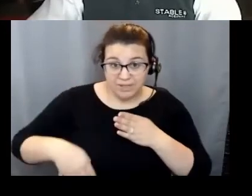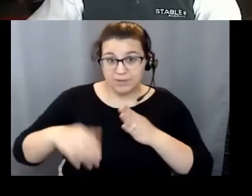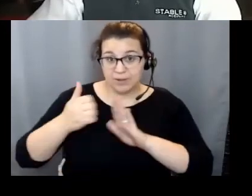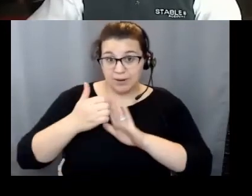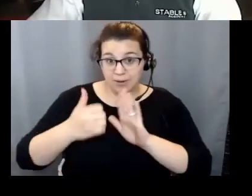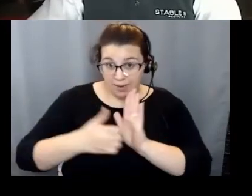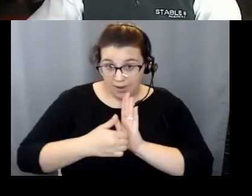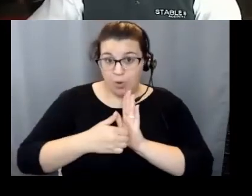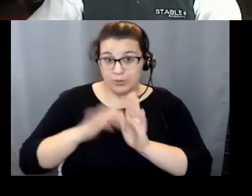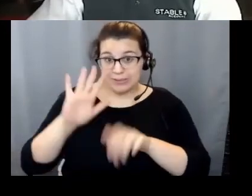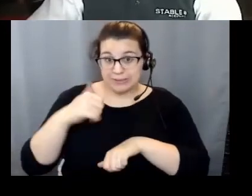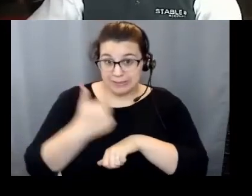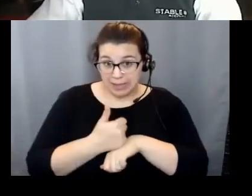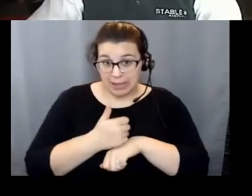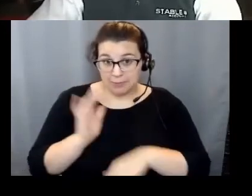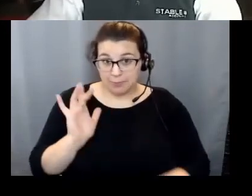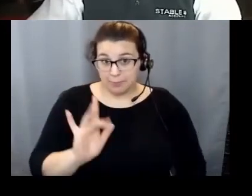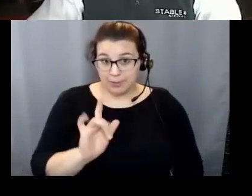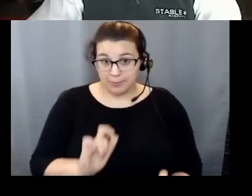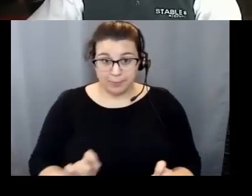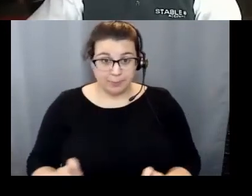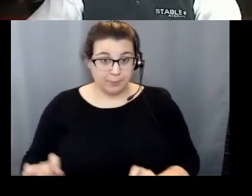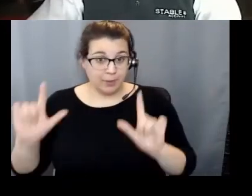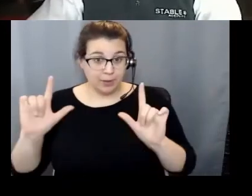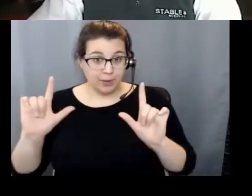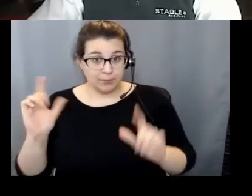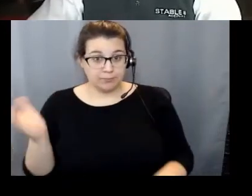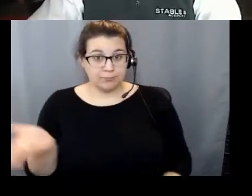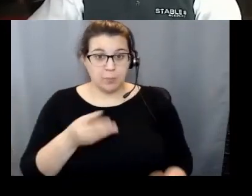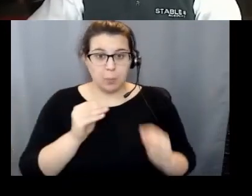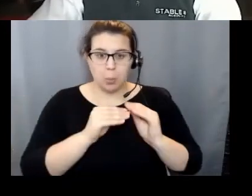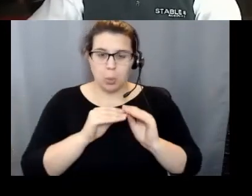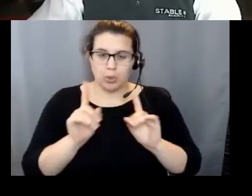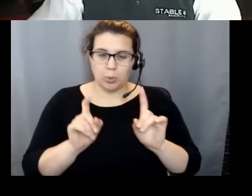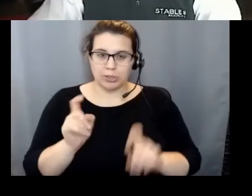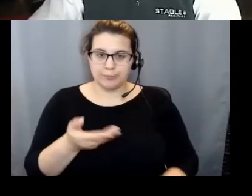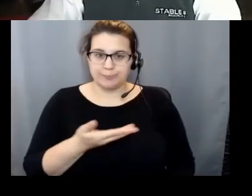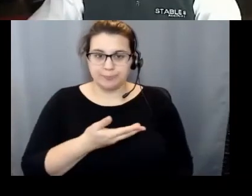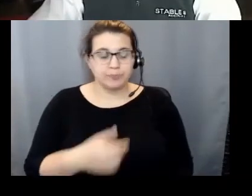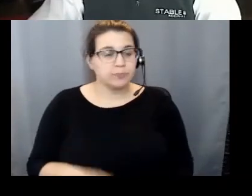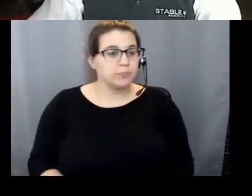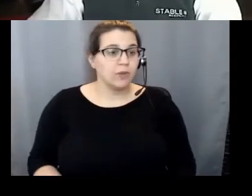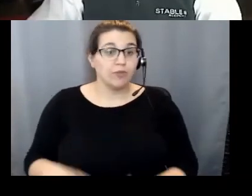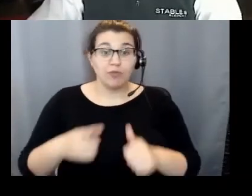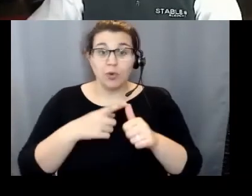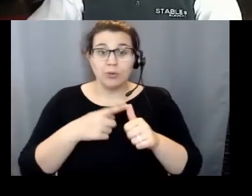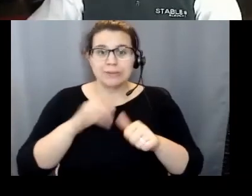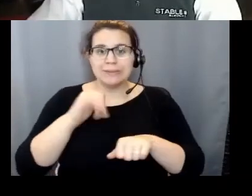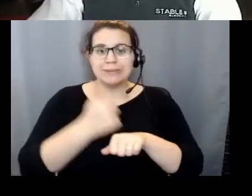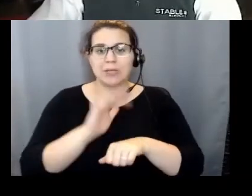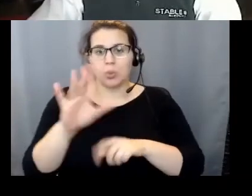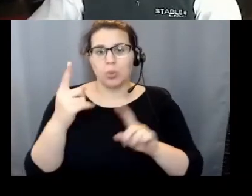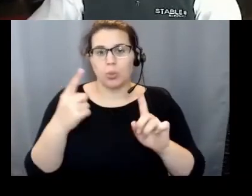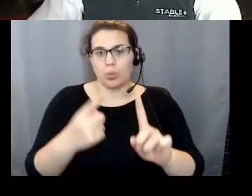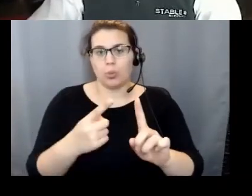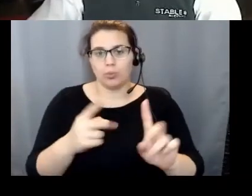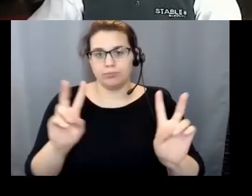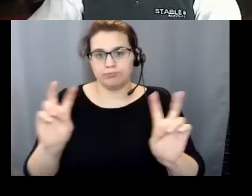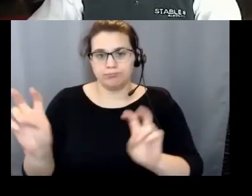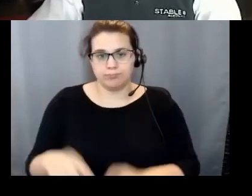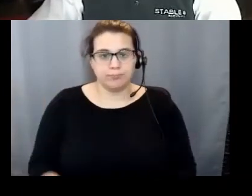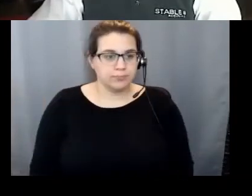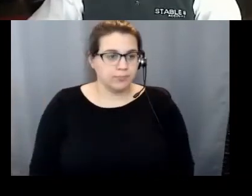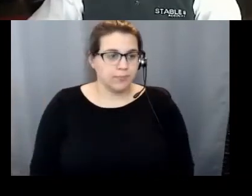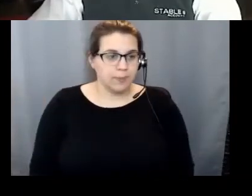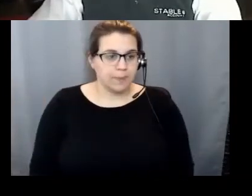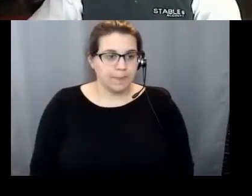Setup button, then it takes you through a few more questions. The first question is to set a goal. When we go through the account site, you'll see